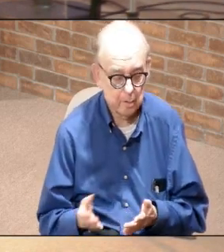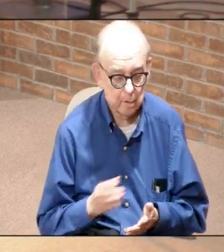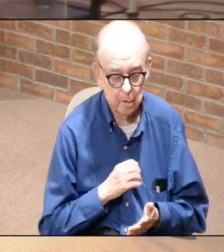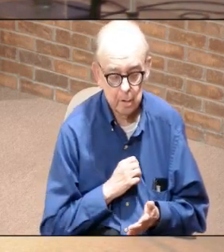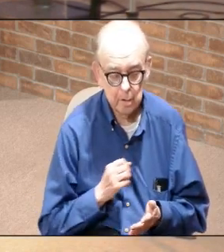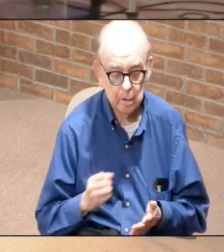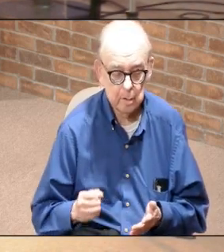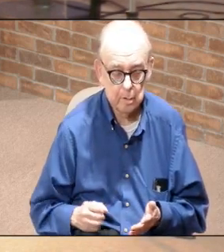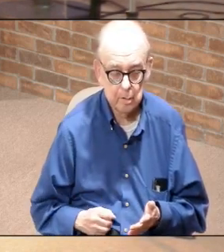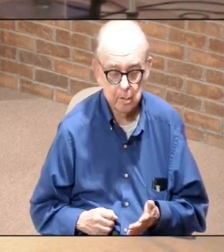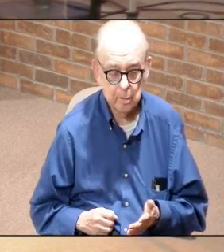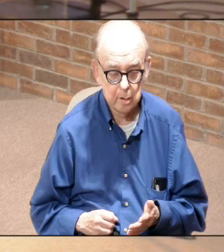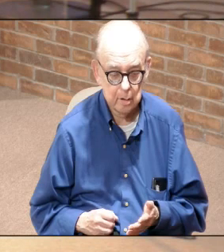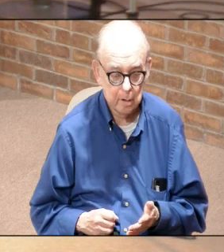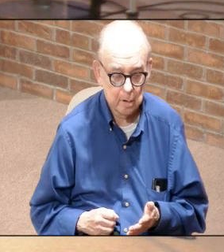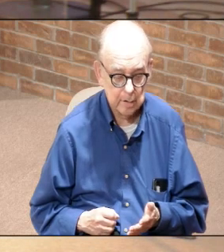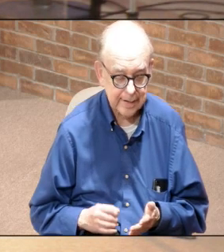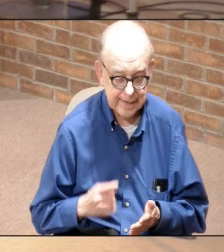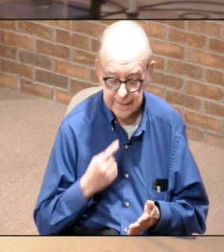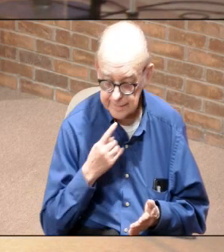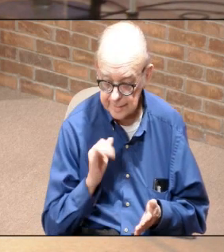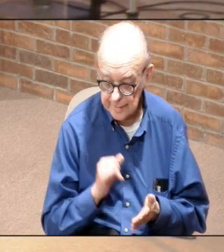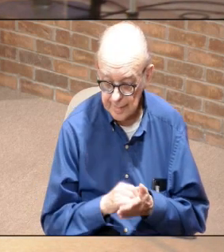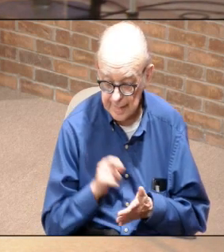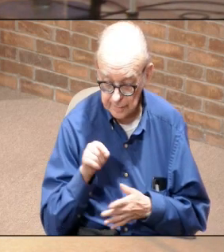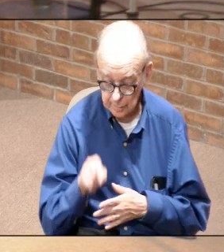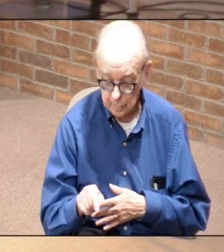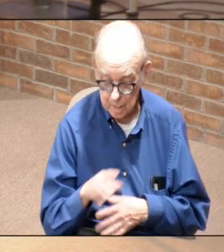Samuel, that's the one.